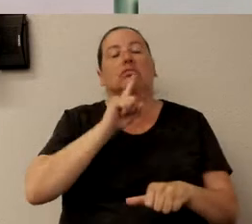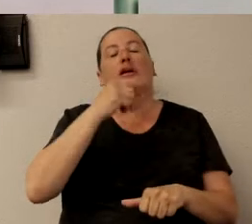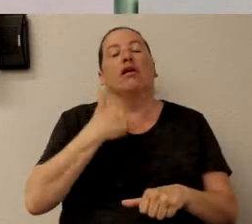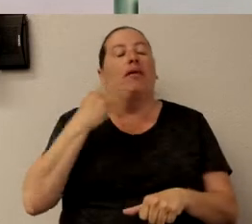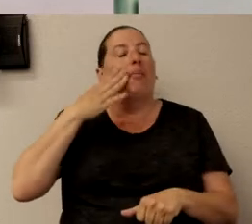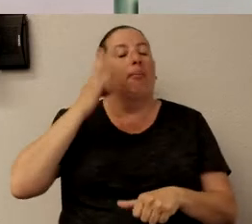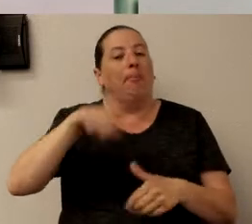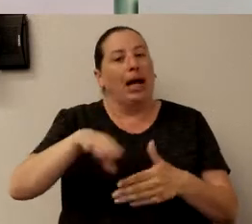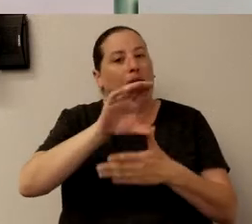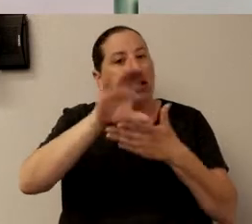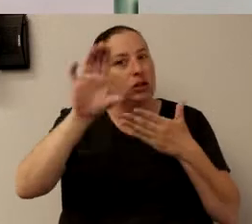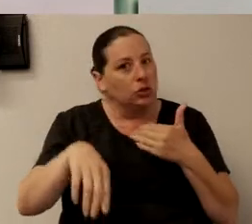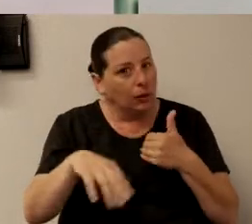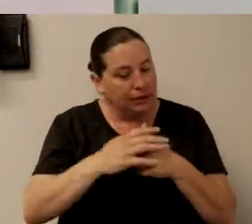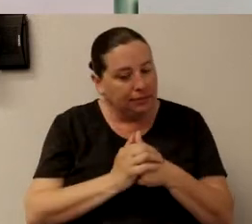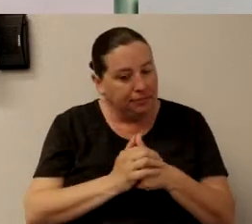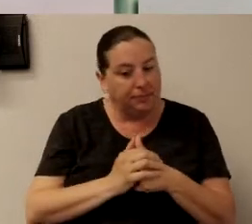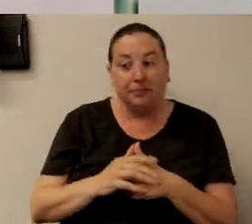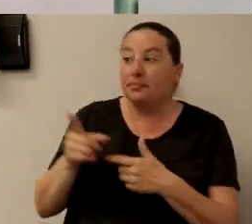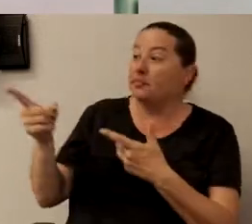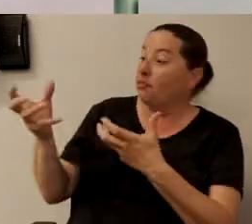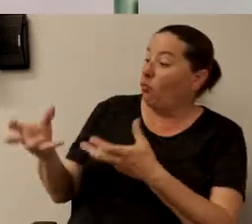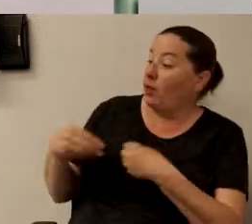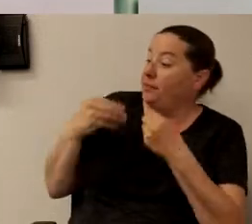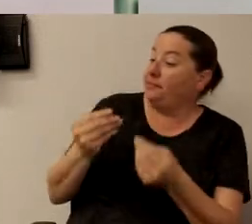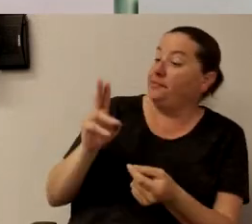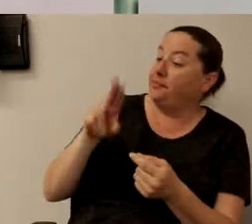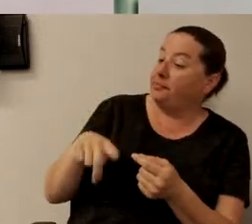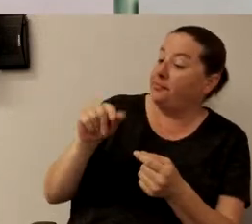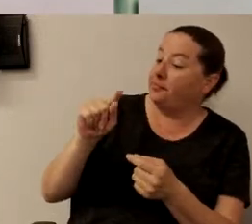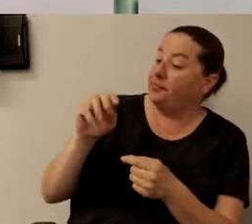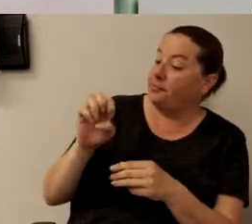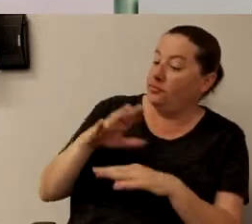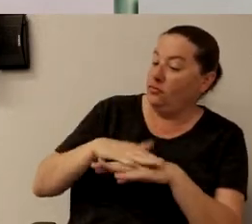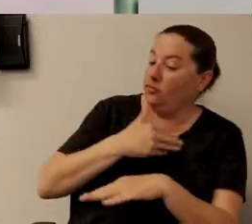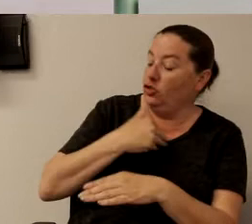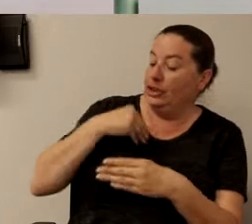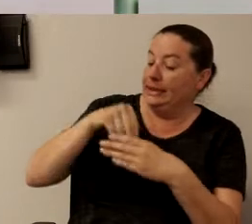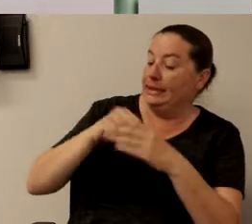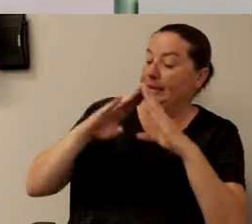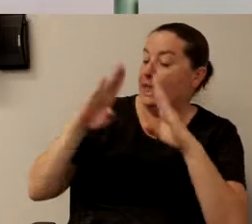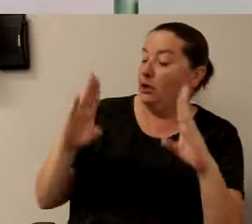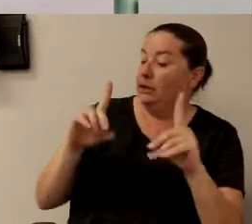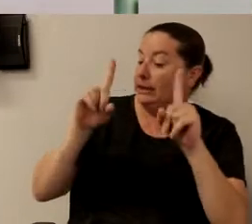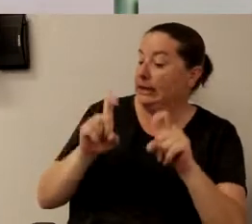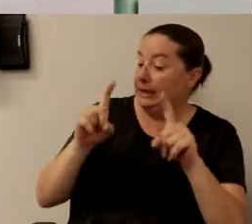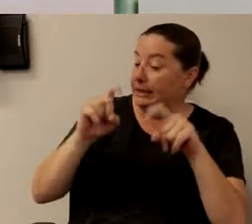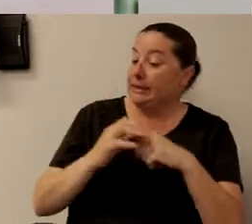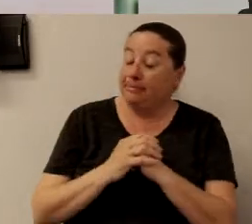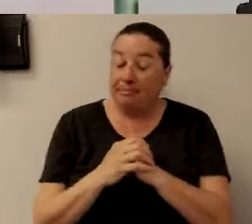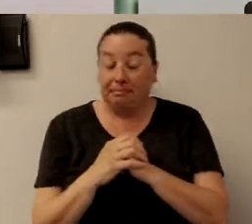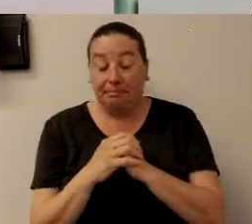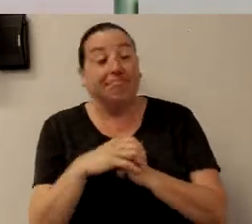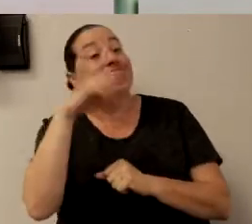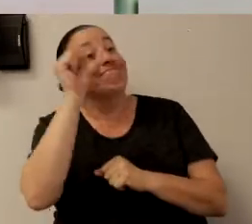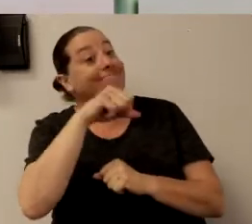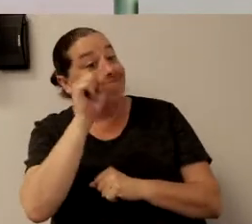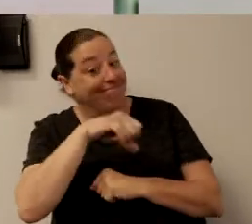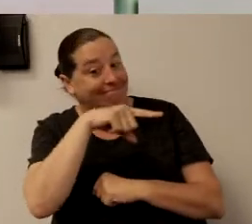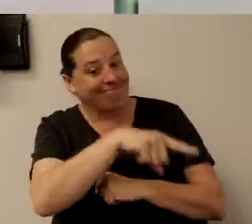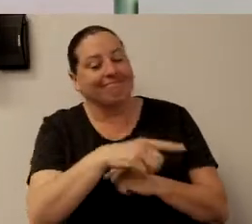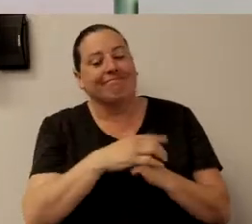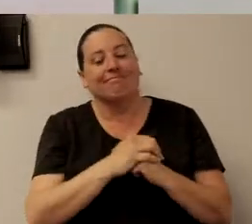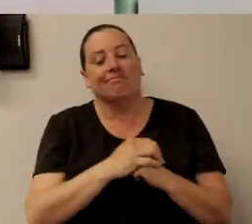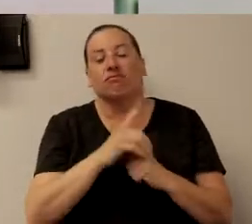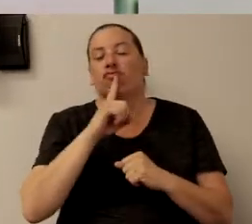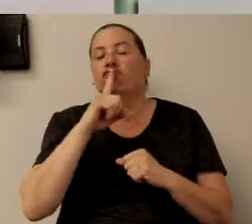Yes. Right. So you want to just give an update on our in-house testing? Yeah, so I mentioned earlier that that really has been